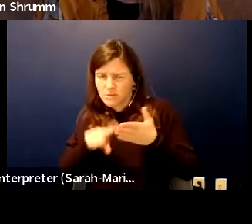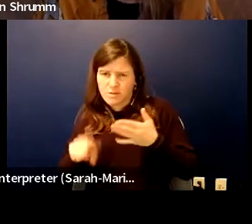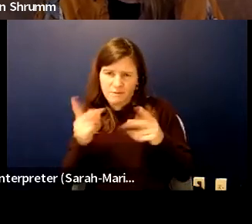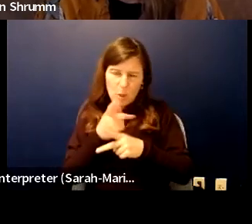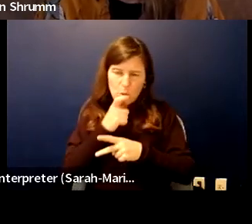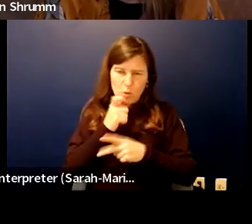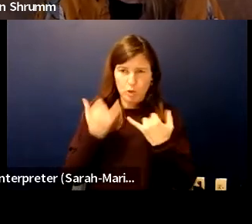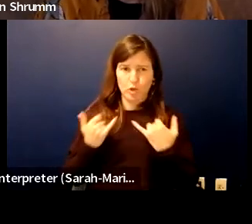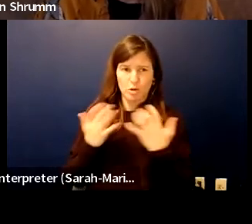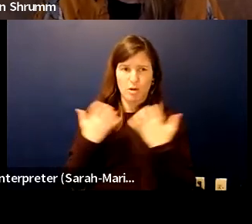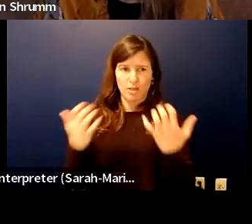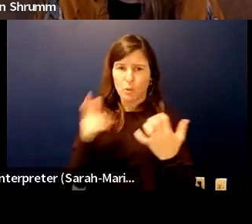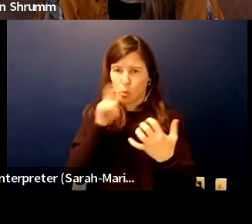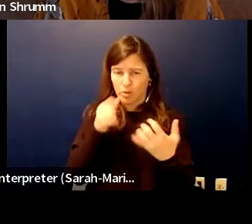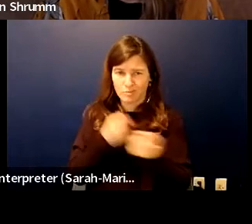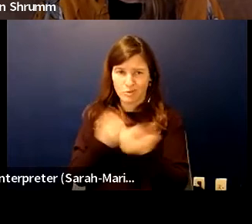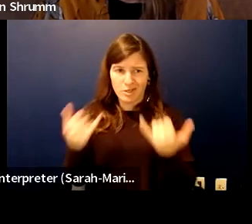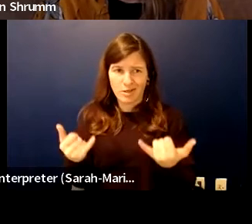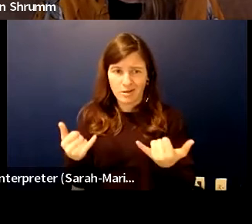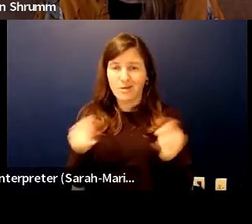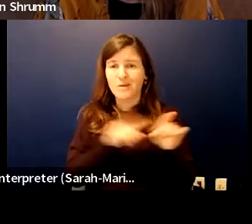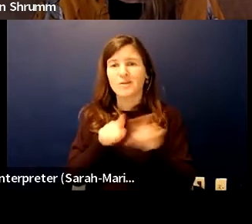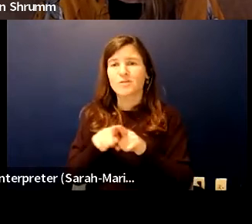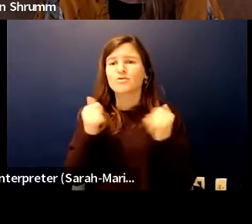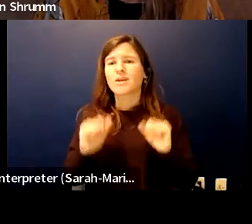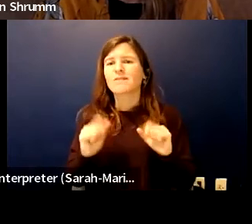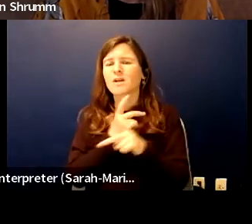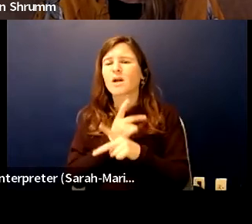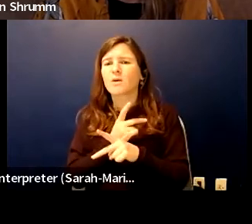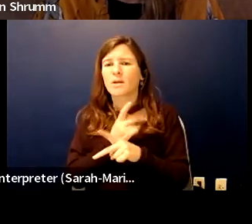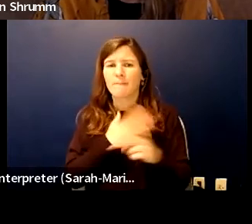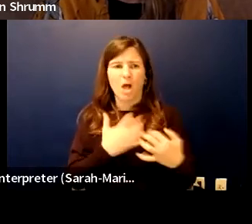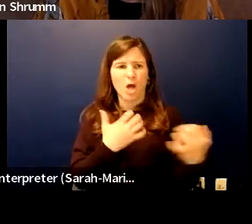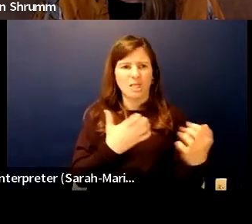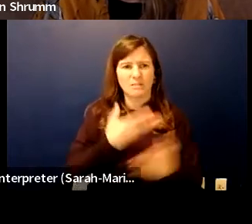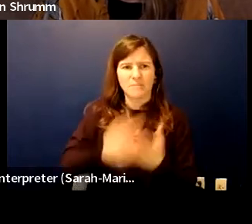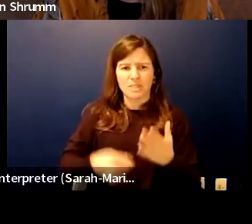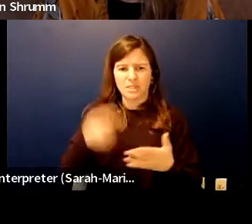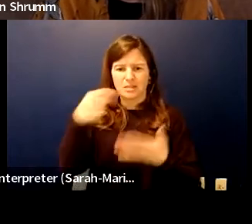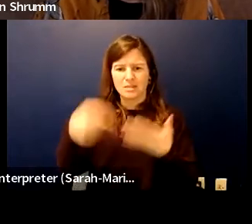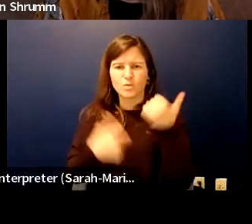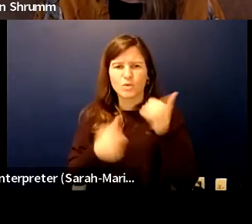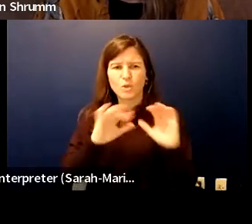and then understanding actually the gaps that are there, because